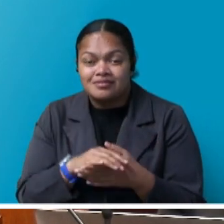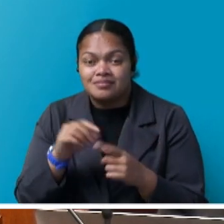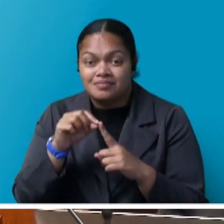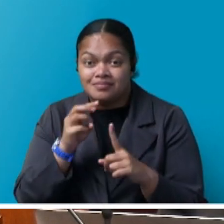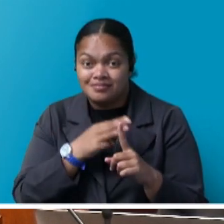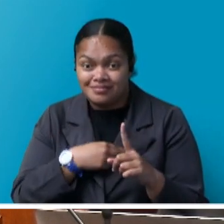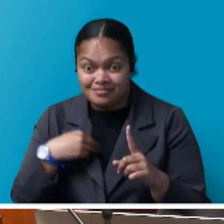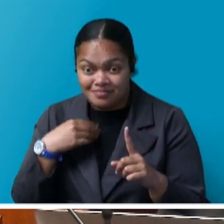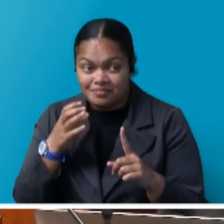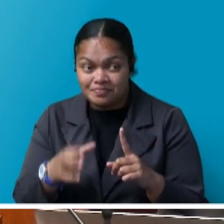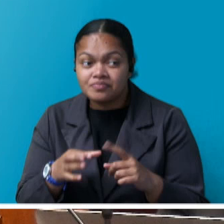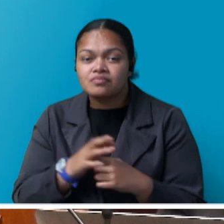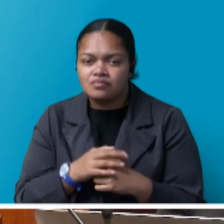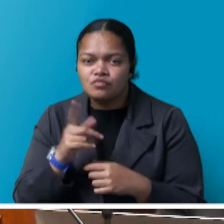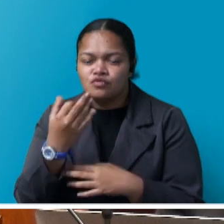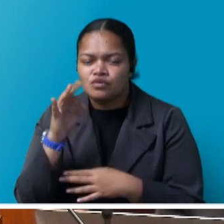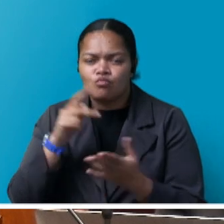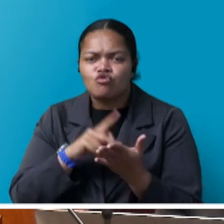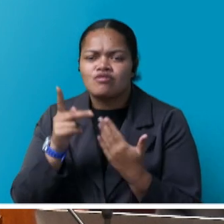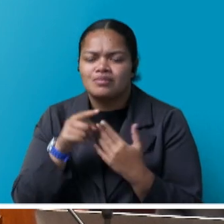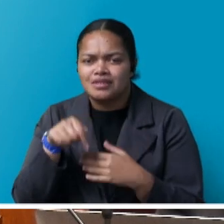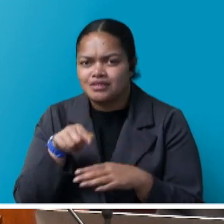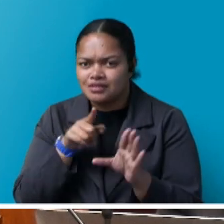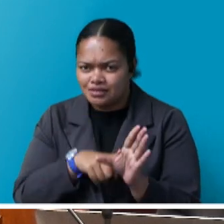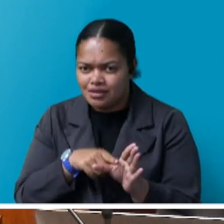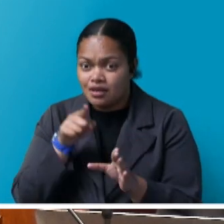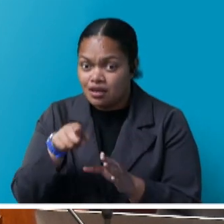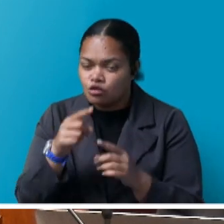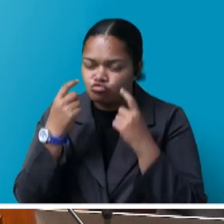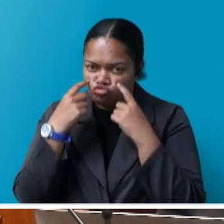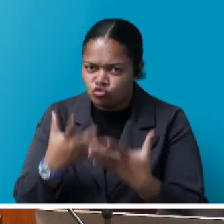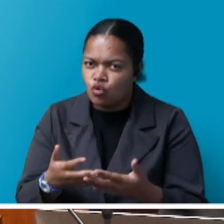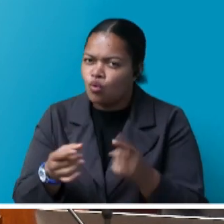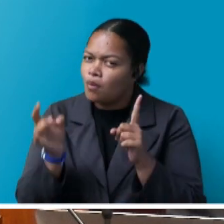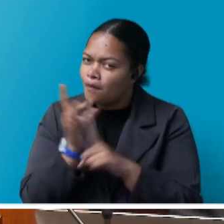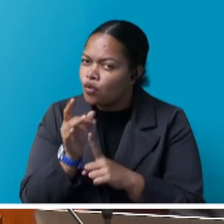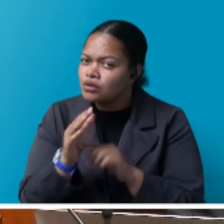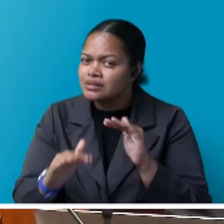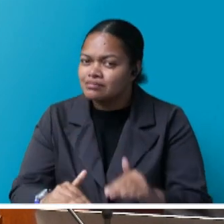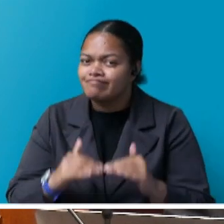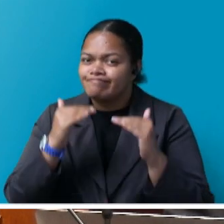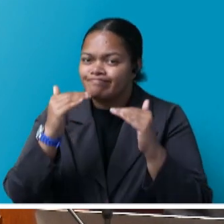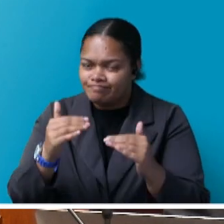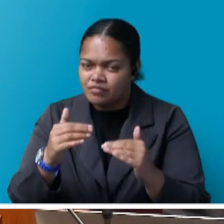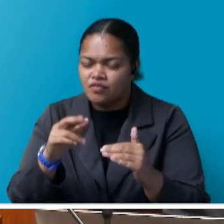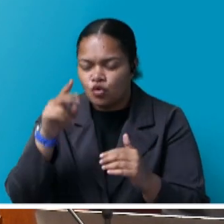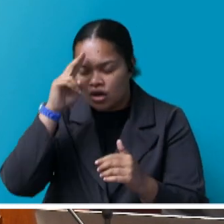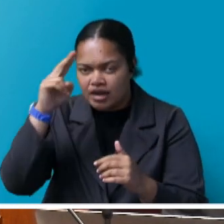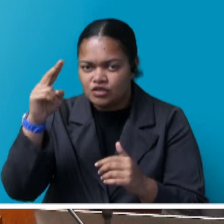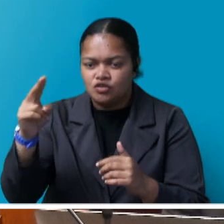agenda, policies and programs for this year. This marks a crucial step forward in our nation's progress and